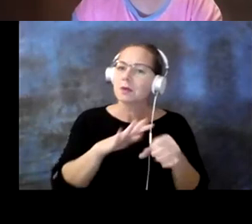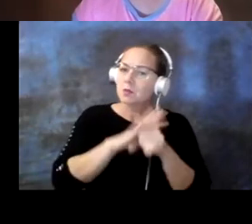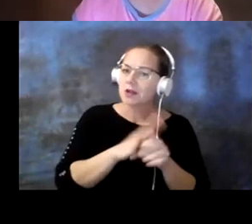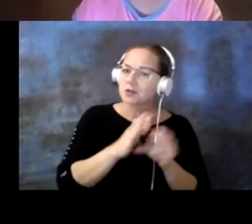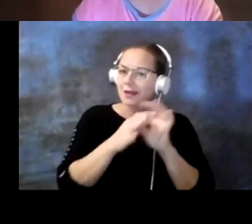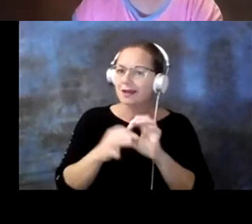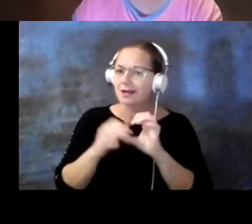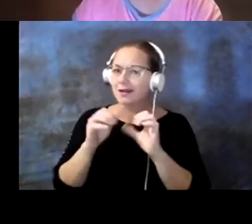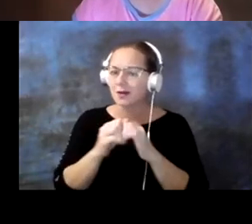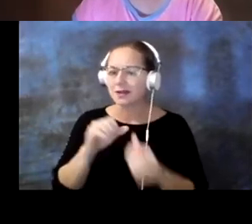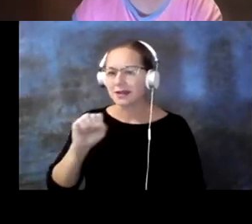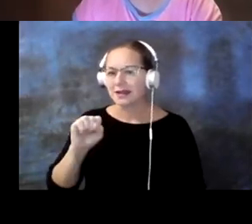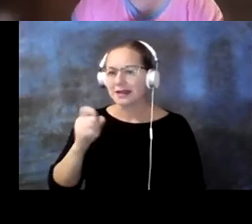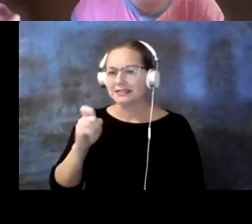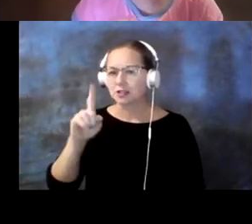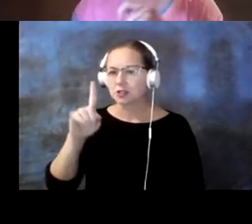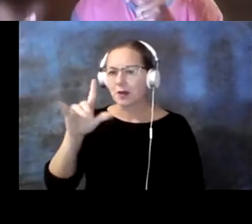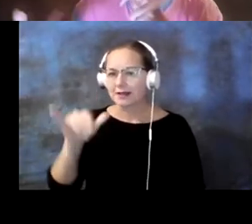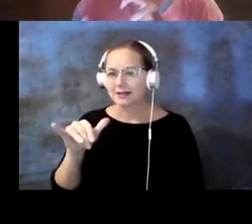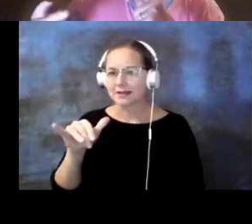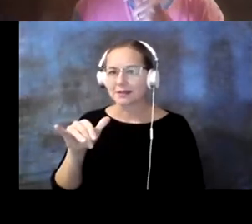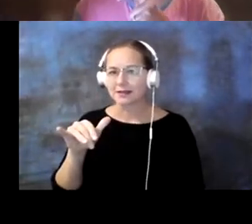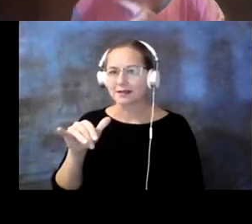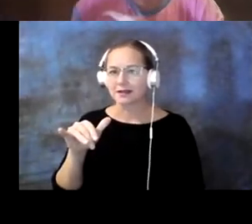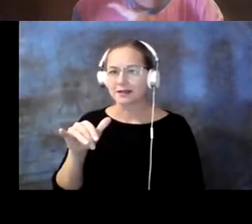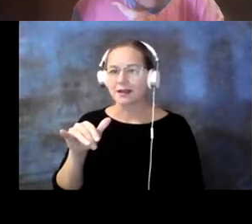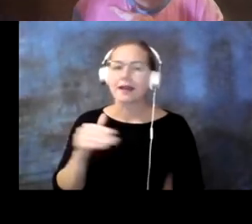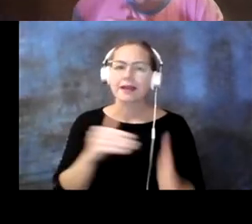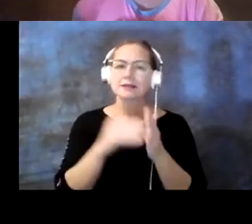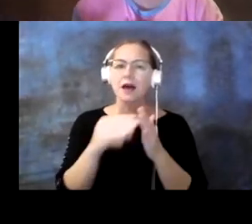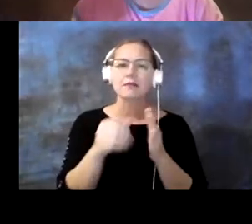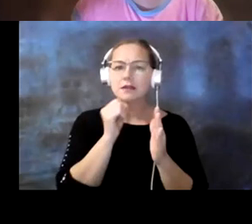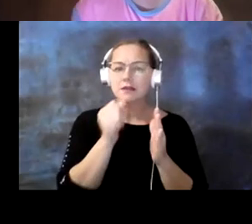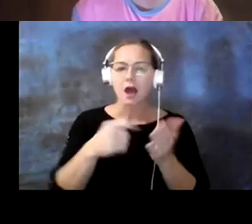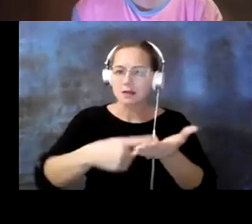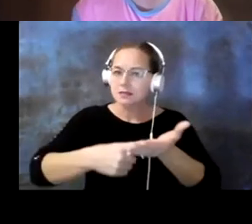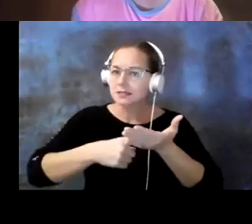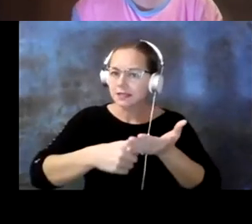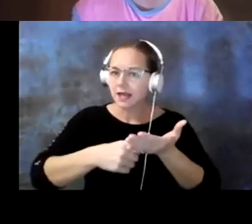think it's often not